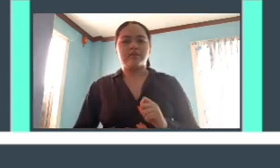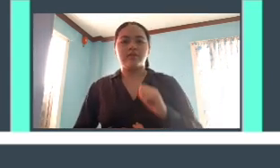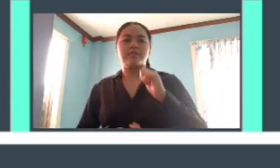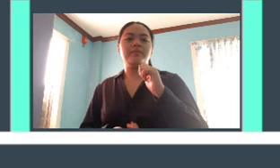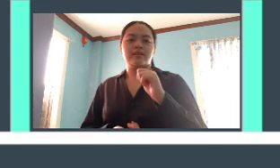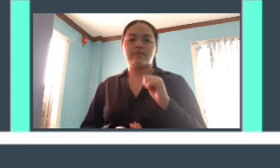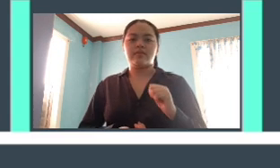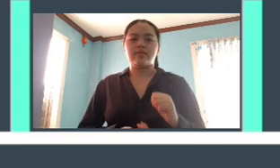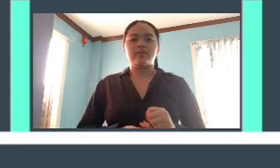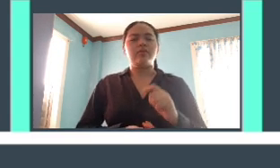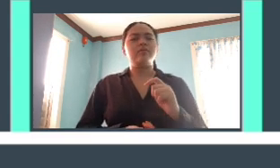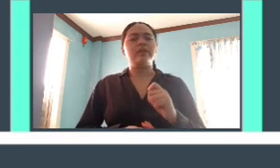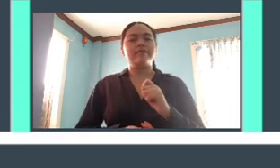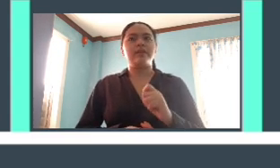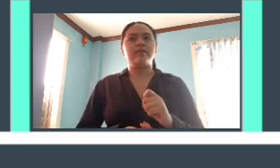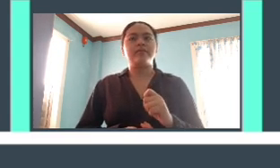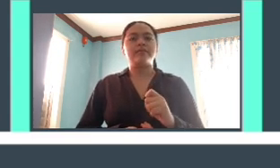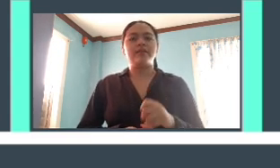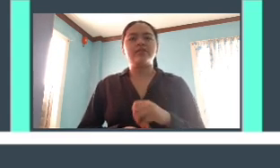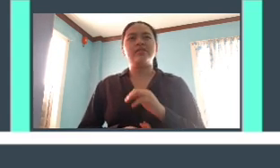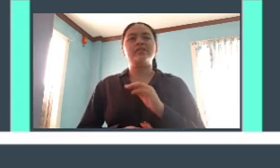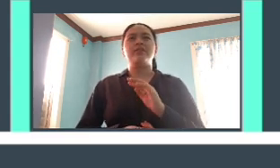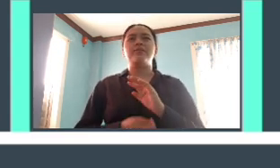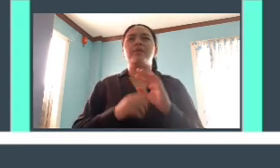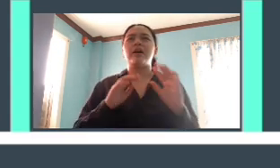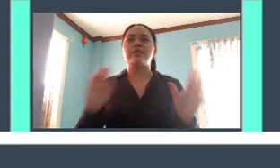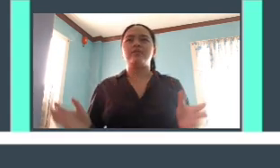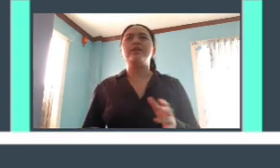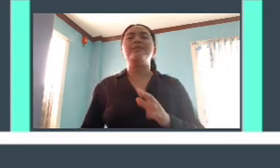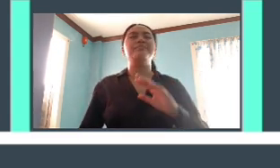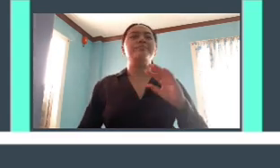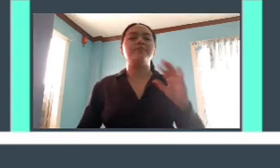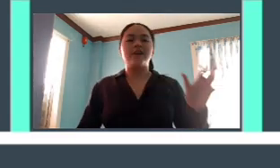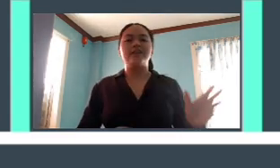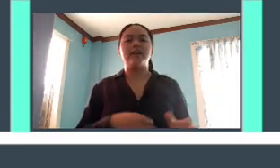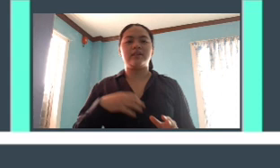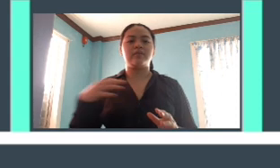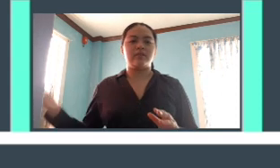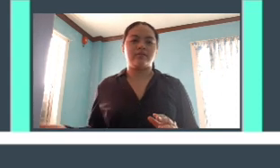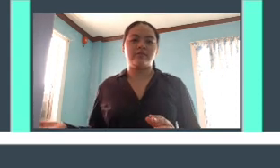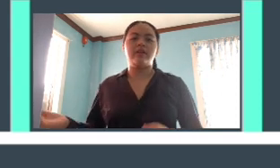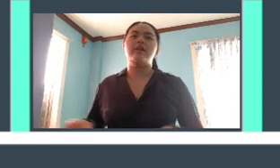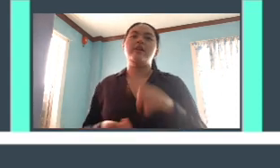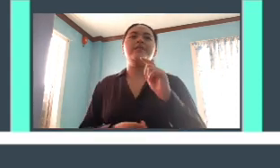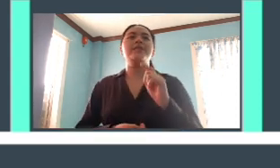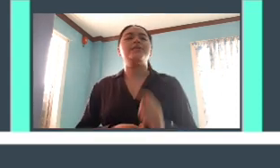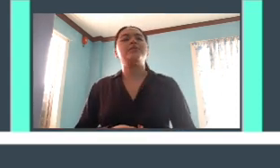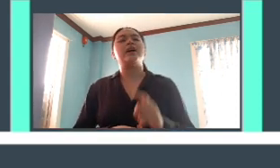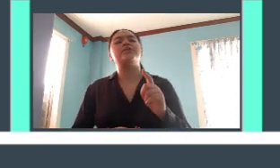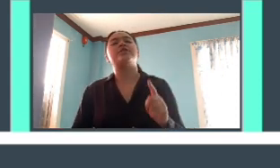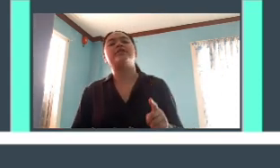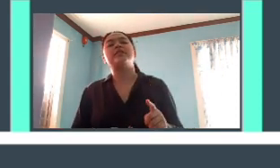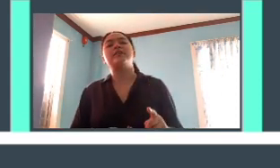part of plants called a flower. It is actually bright and colorful, enough